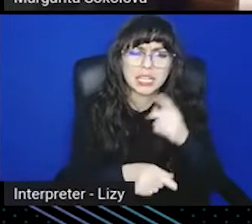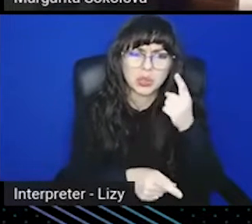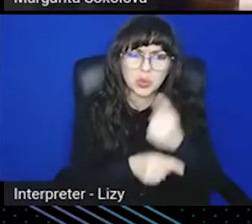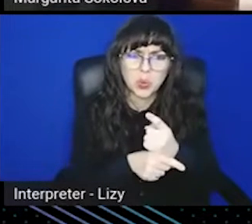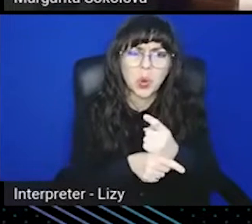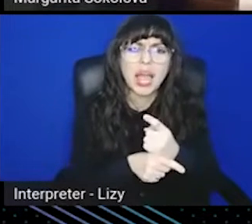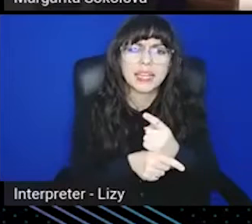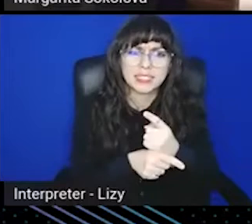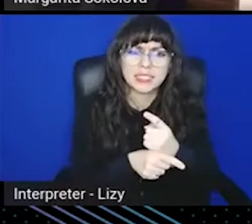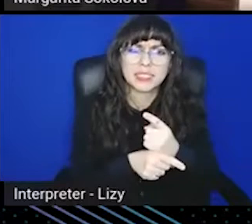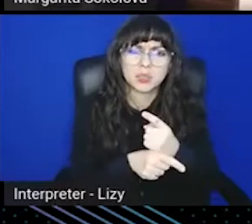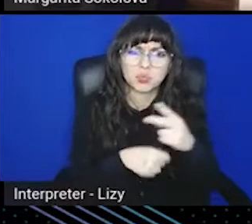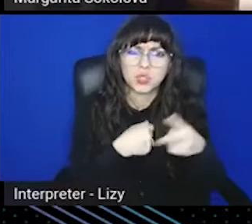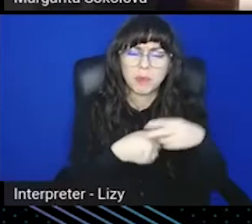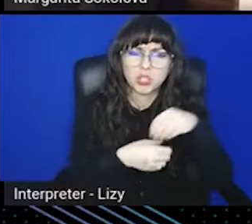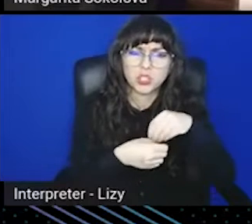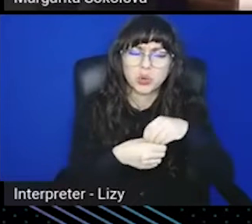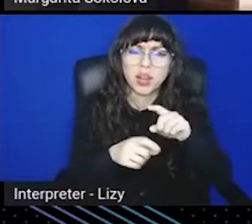pull request.